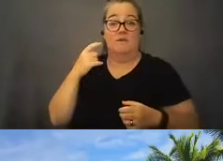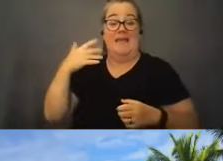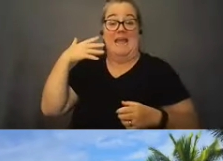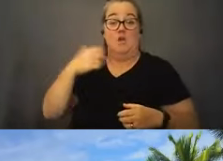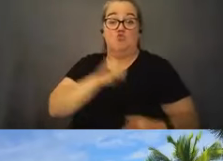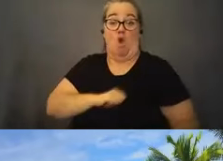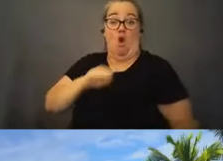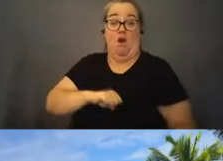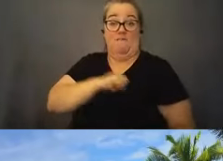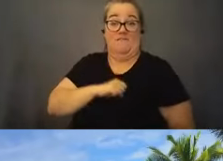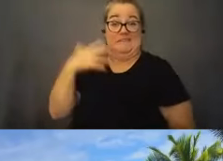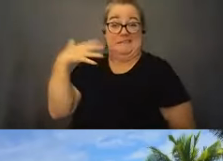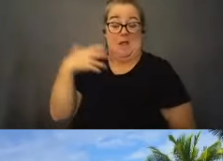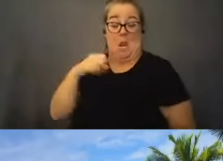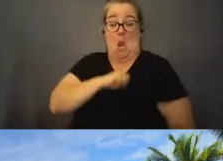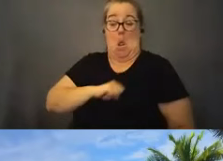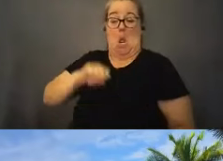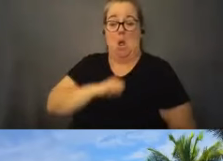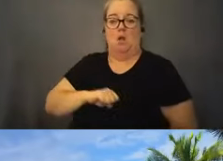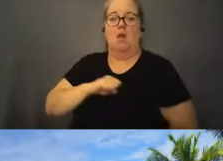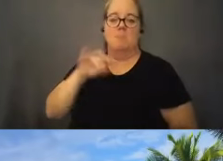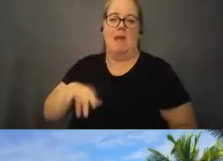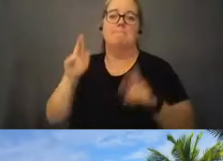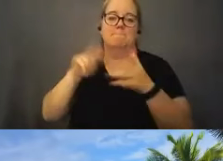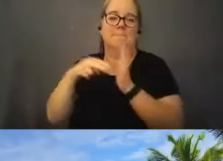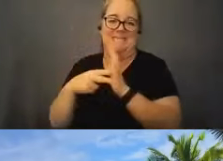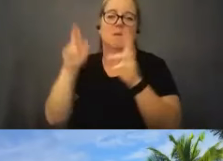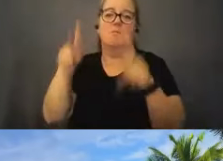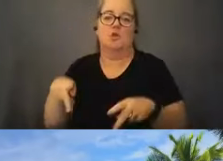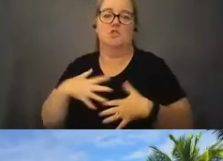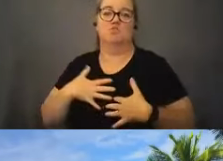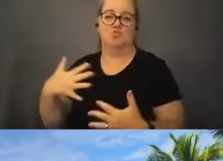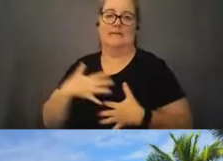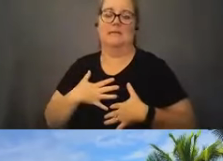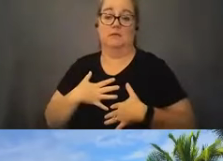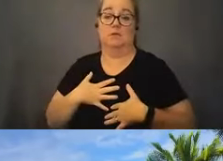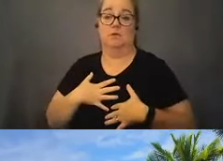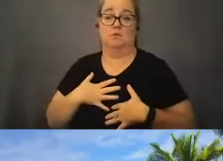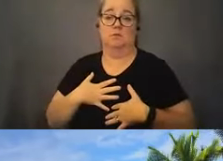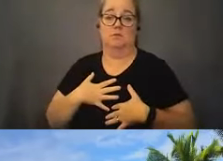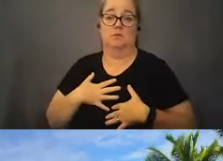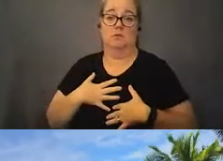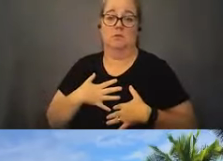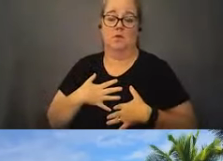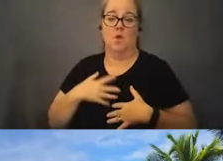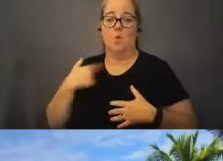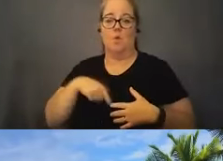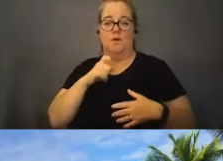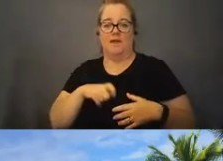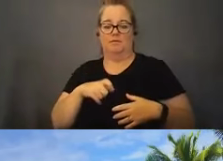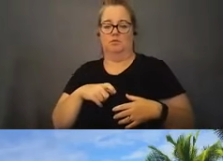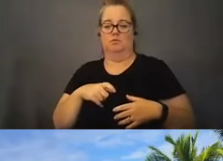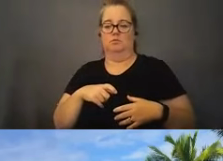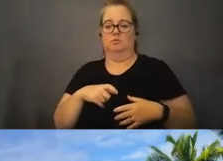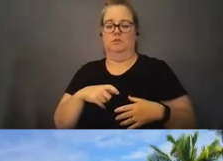noise, they are breathing. So that's another thing that we would have to adapt. If you're deaf and